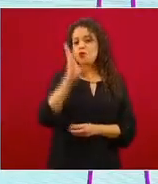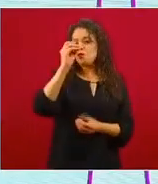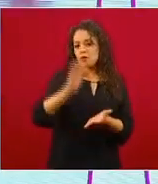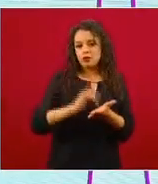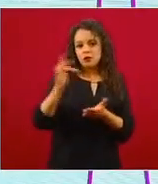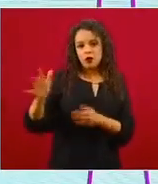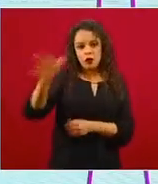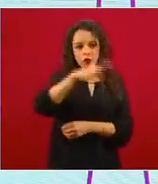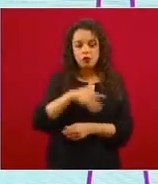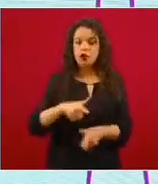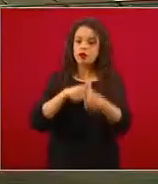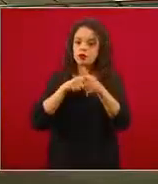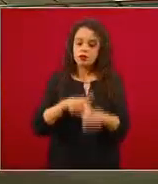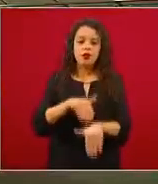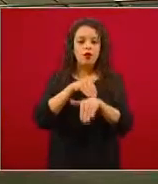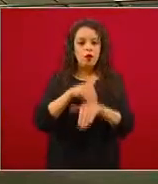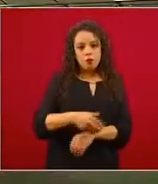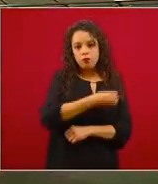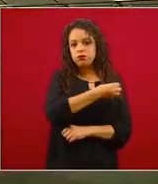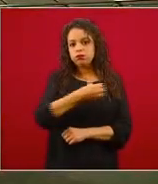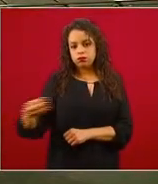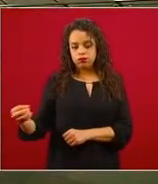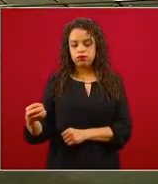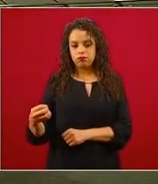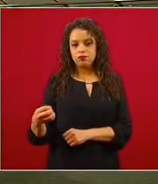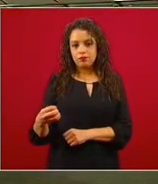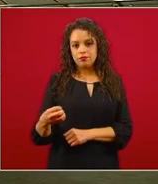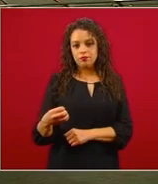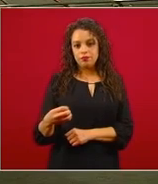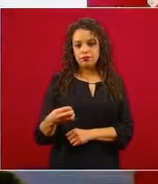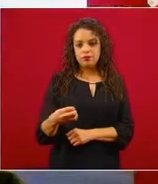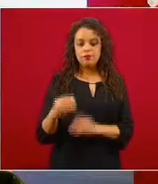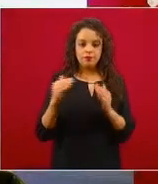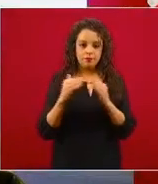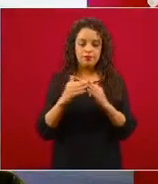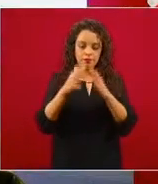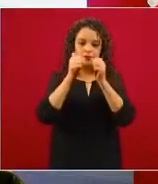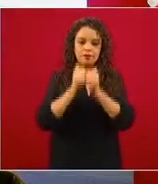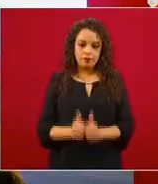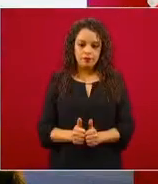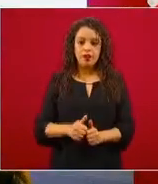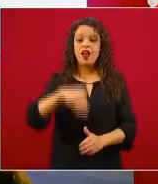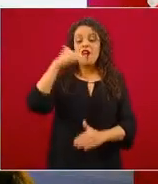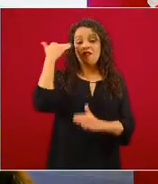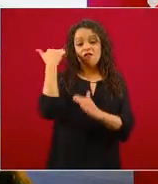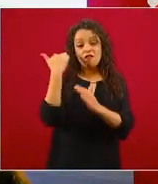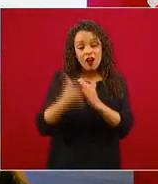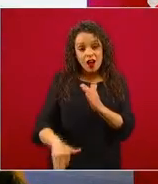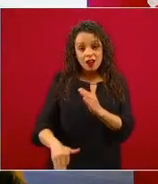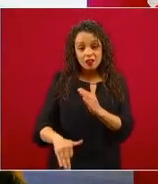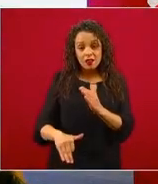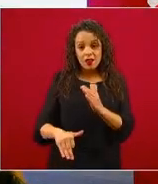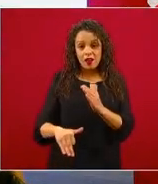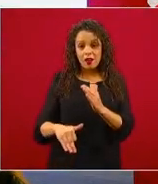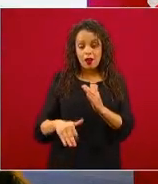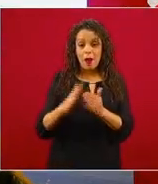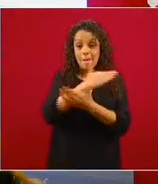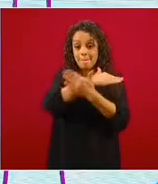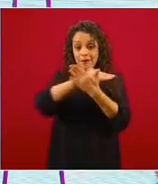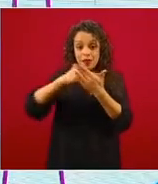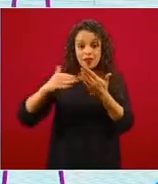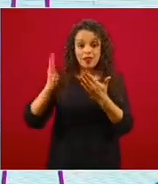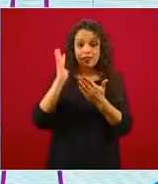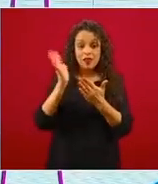to remain on this curve, on this flattened curve, and not on this other curve. We still